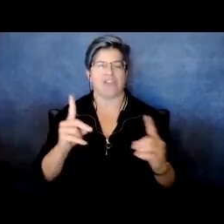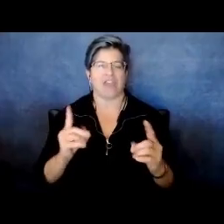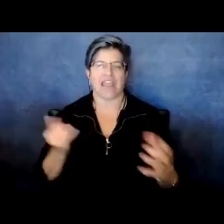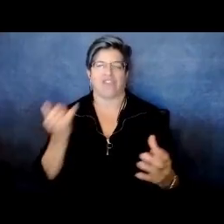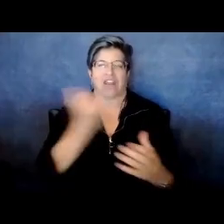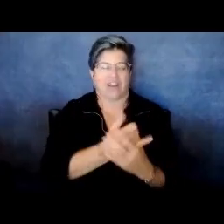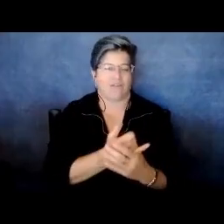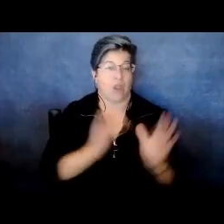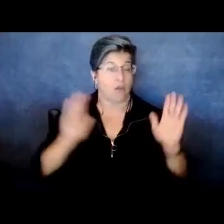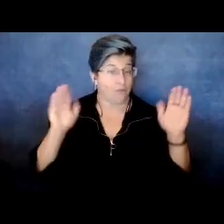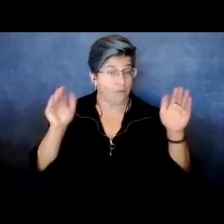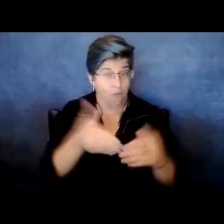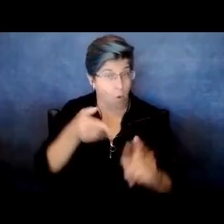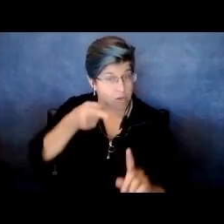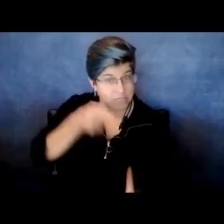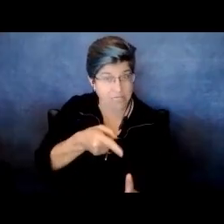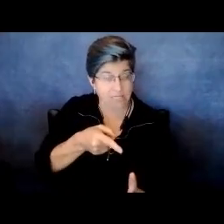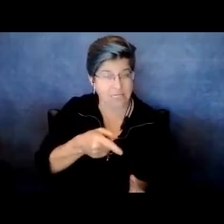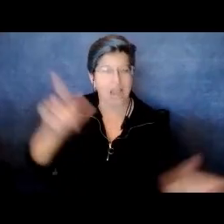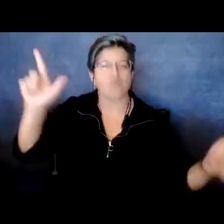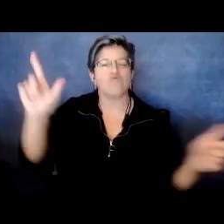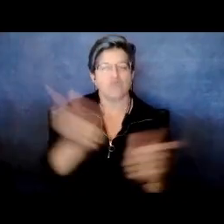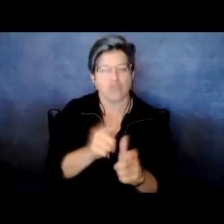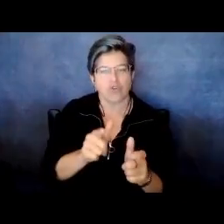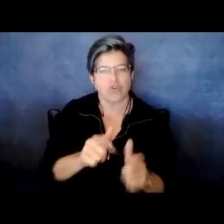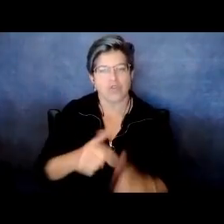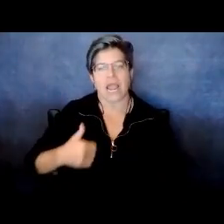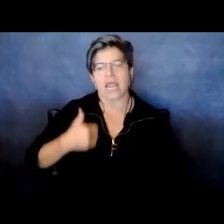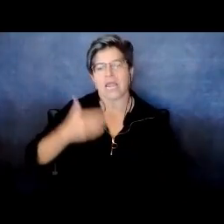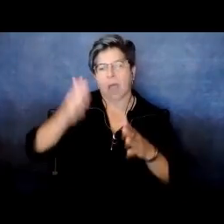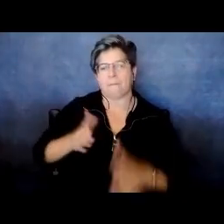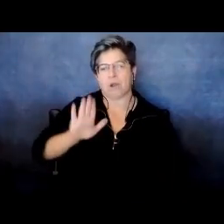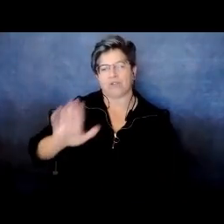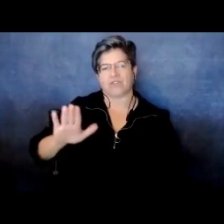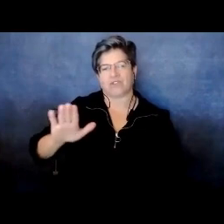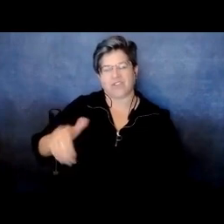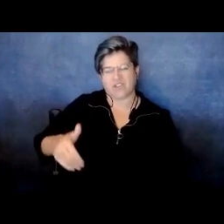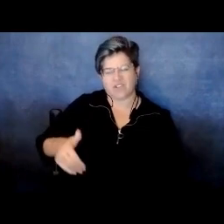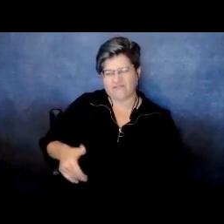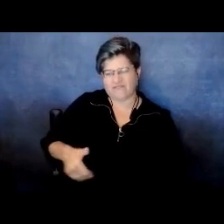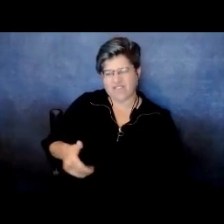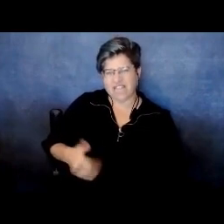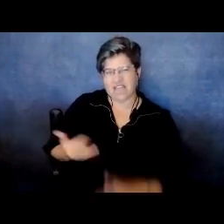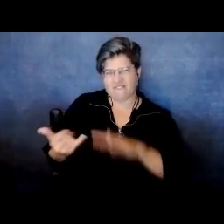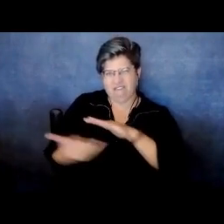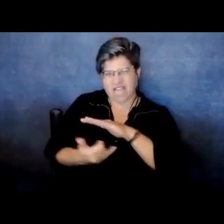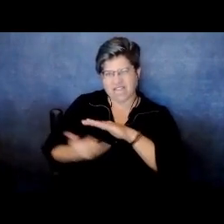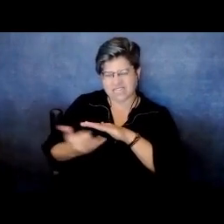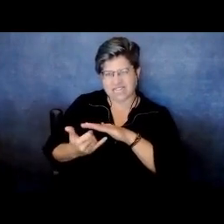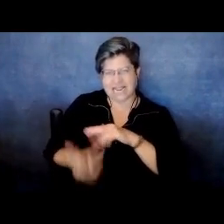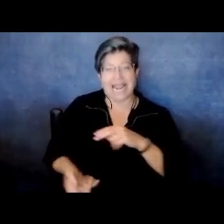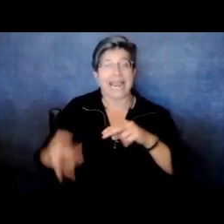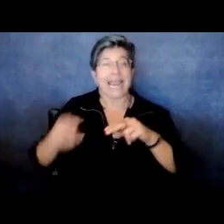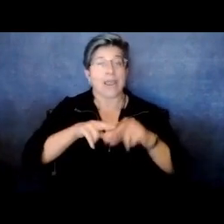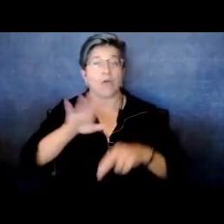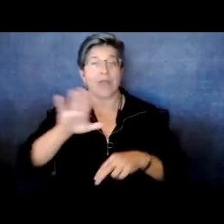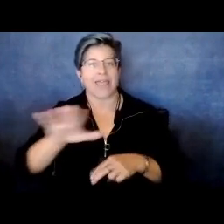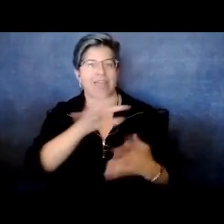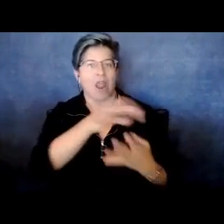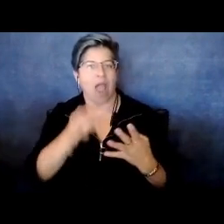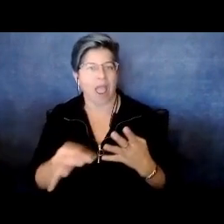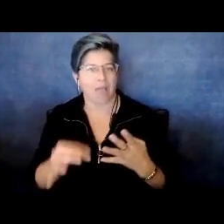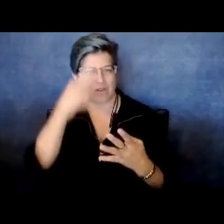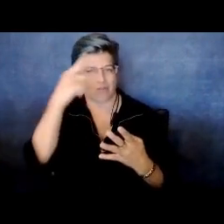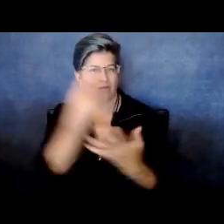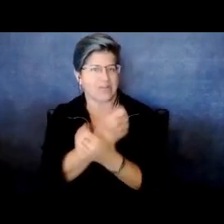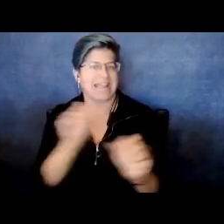which focuses on reducing a young person's sense of isolation and increasing their options for